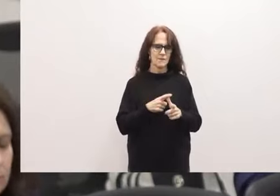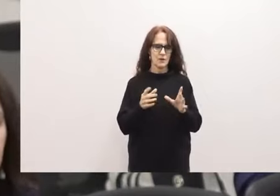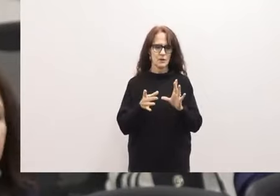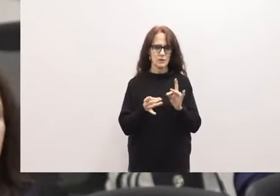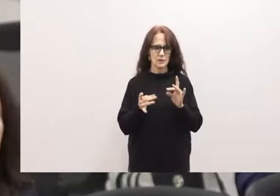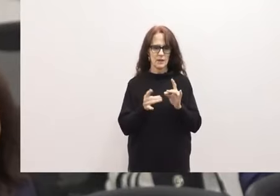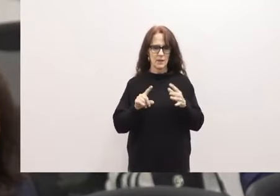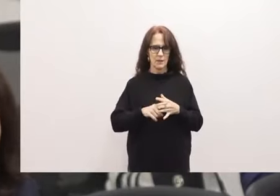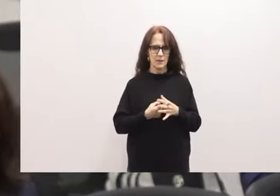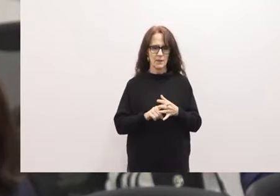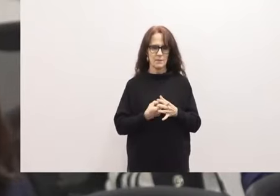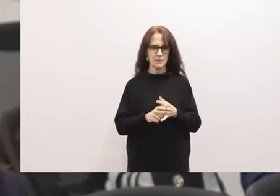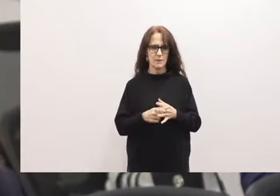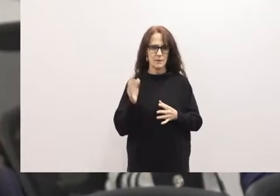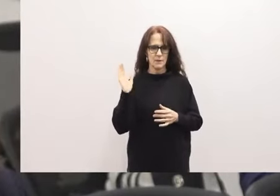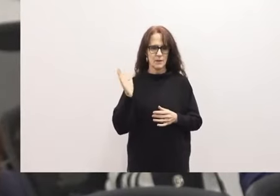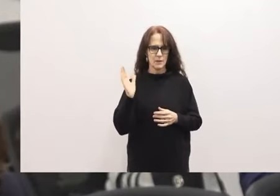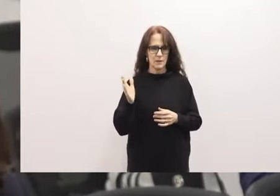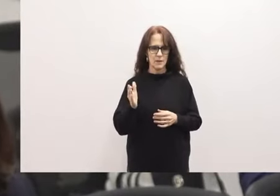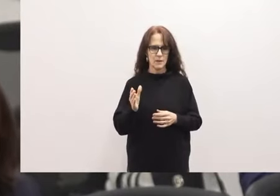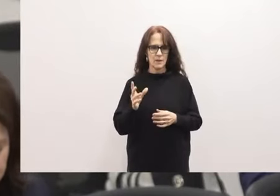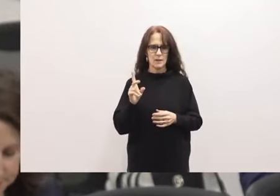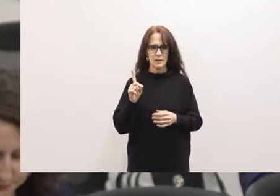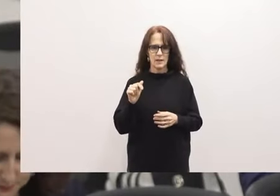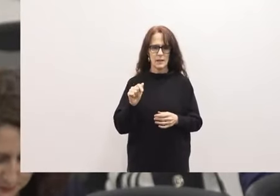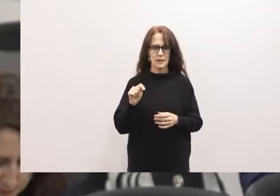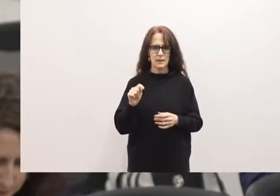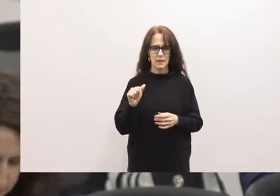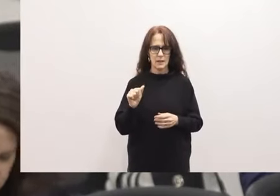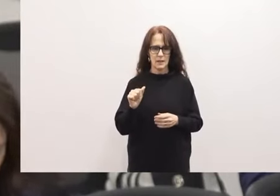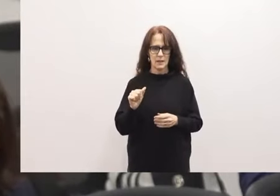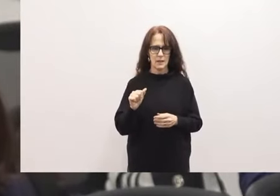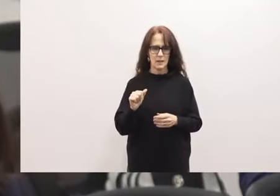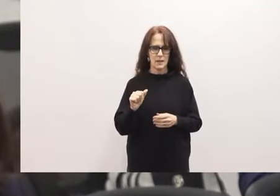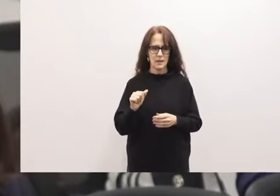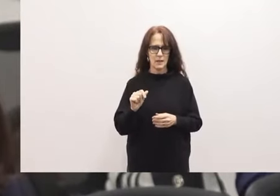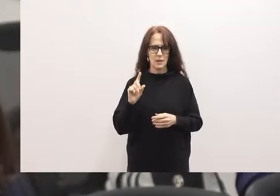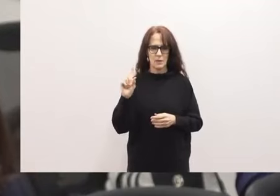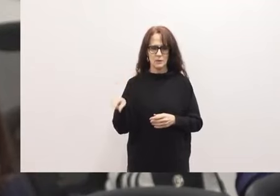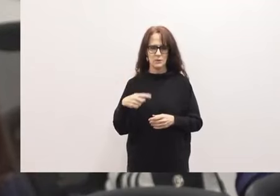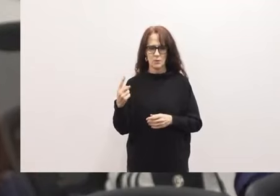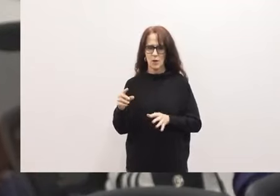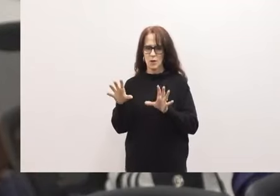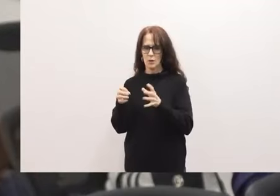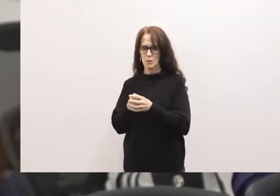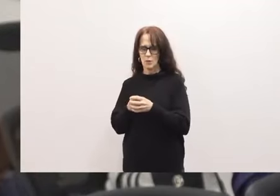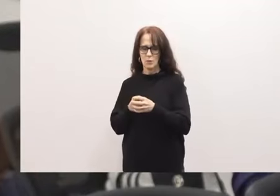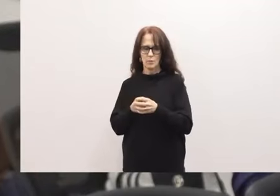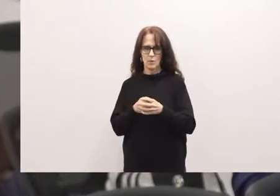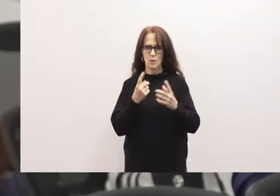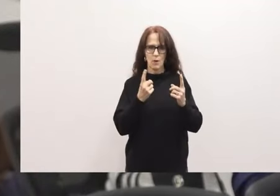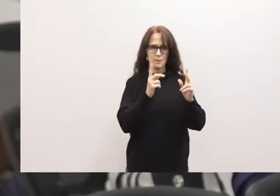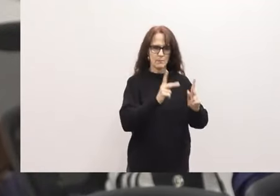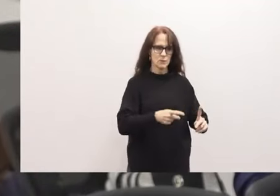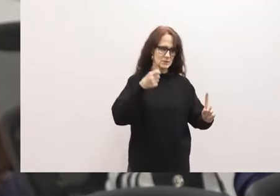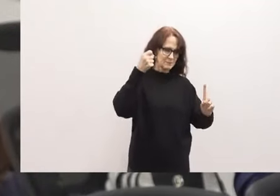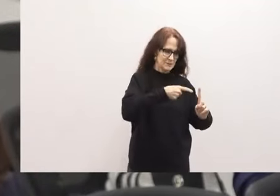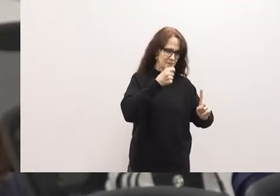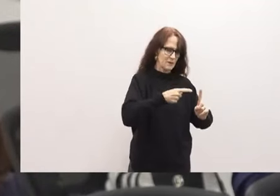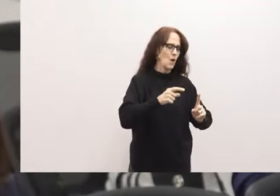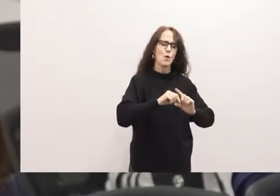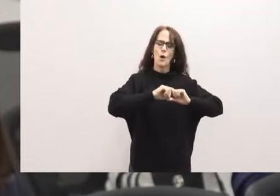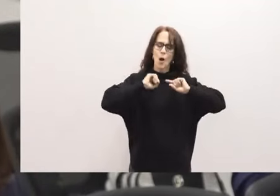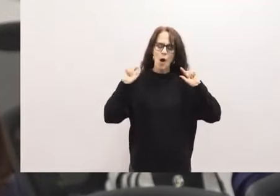made at the beginning of this presentation, that the data belongs to not one group or one person, it belongs to all of us. So we're all in